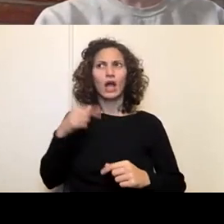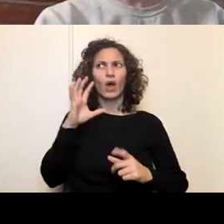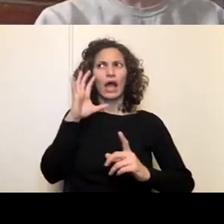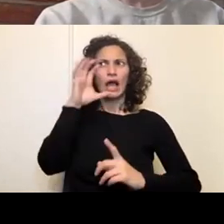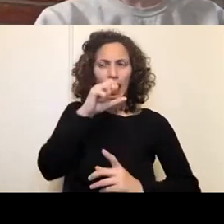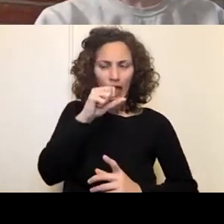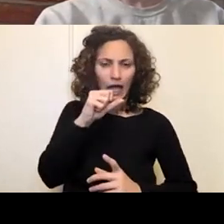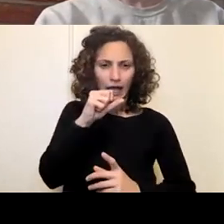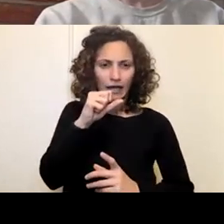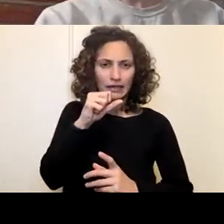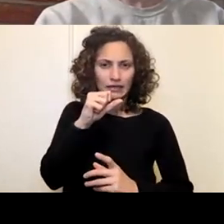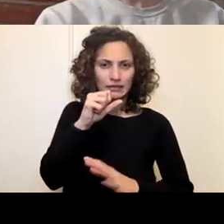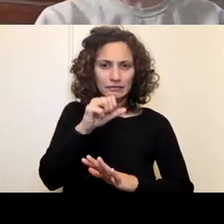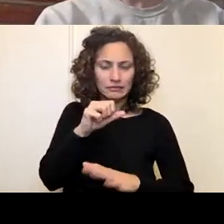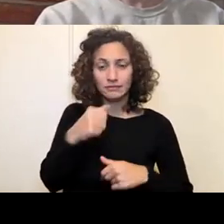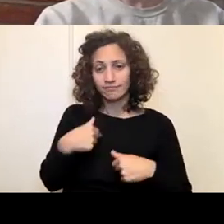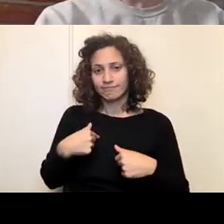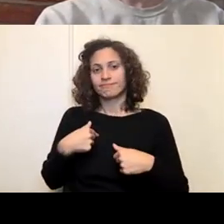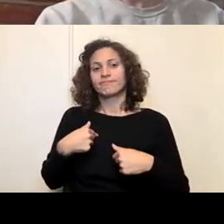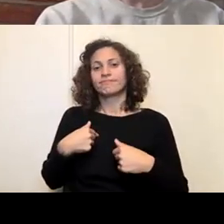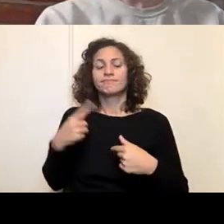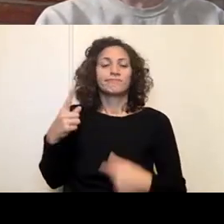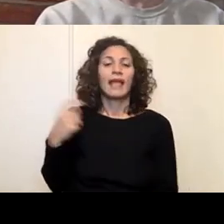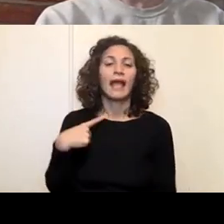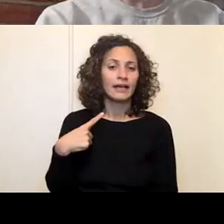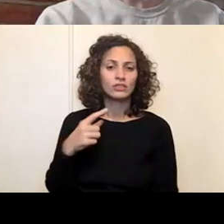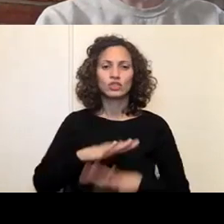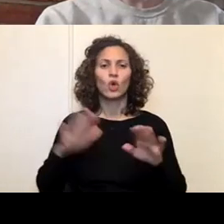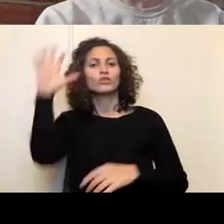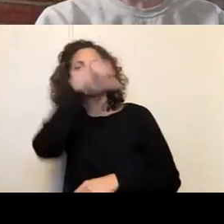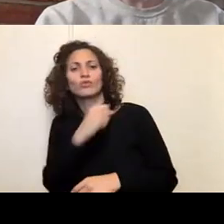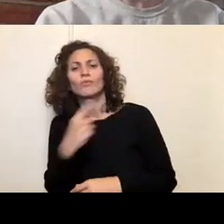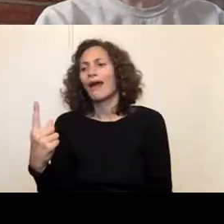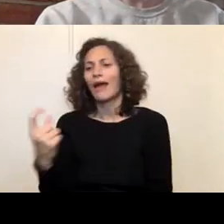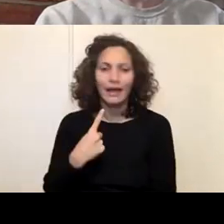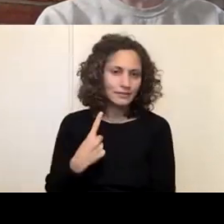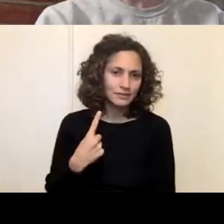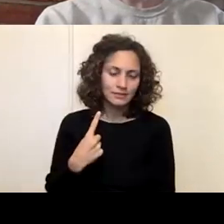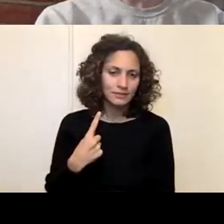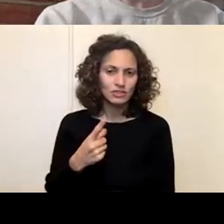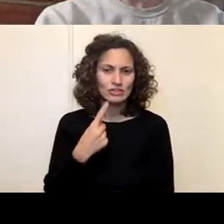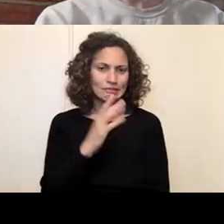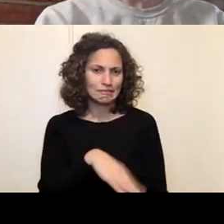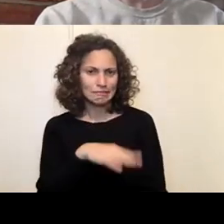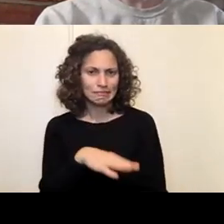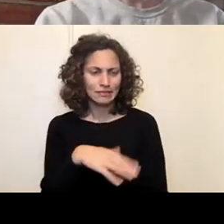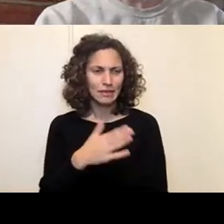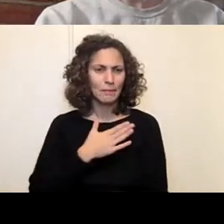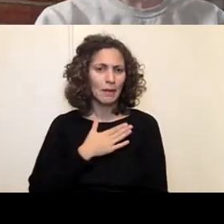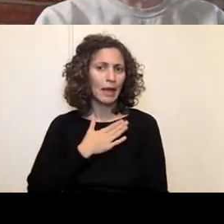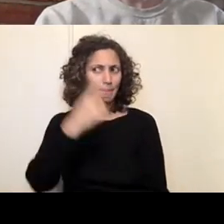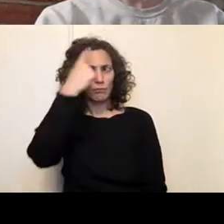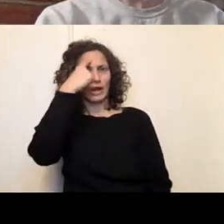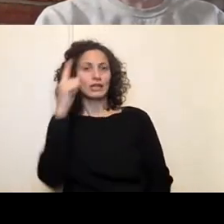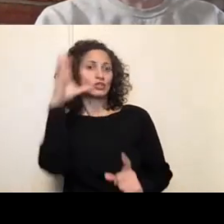I can or cannot do, feel free to just ask. You could just ask me, oh, hey, my brain just assumed you wouldn't